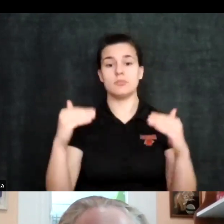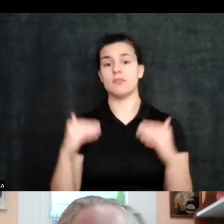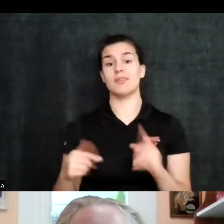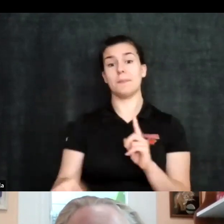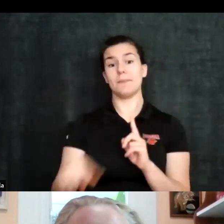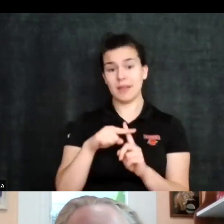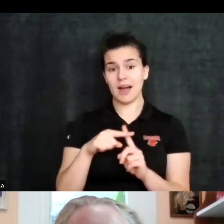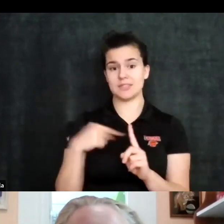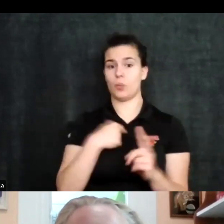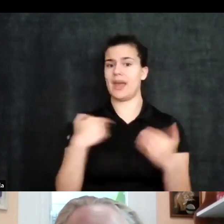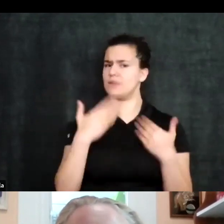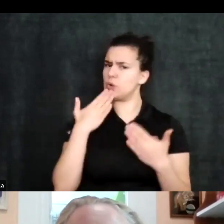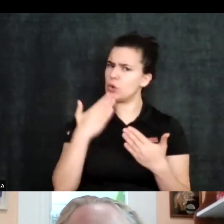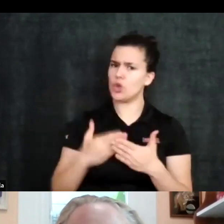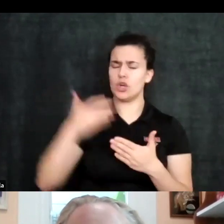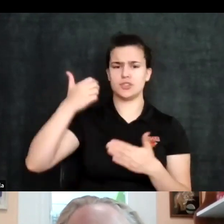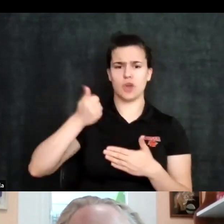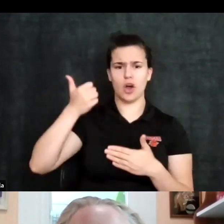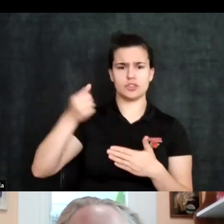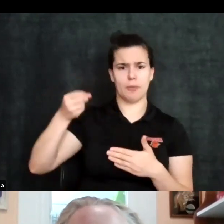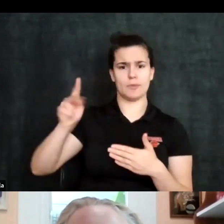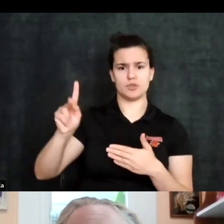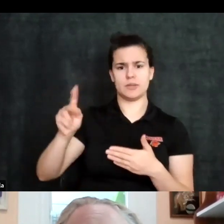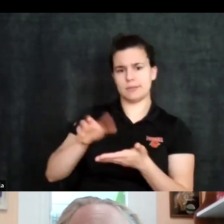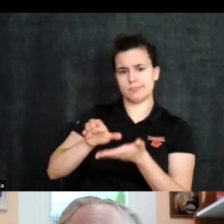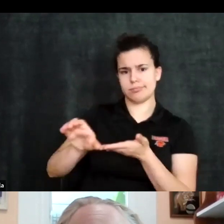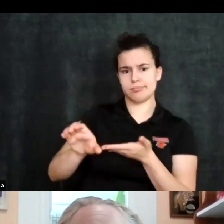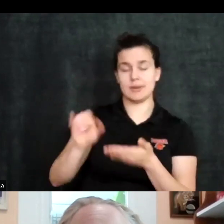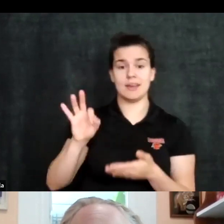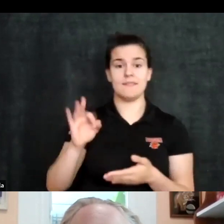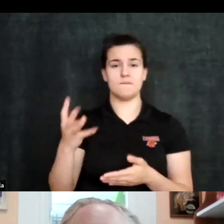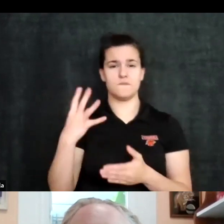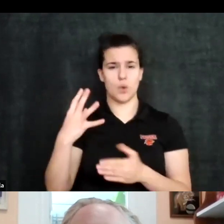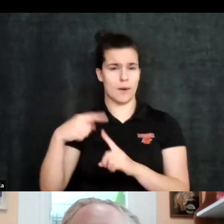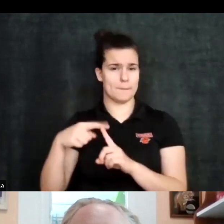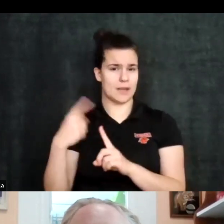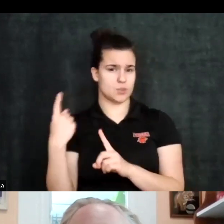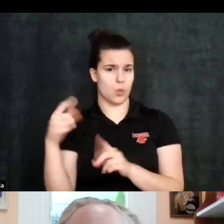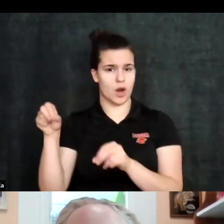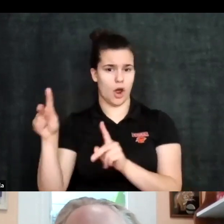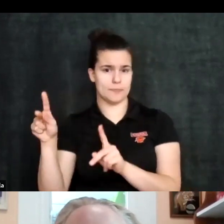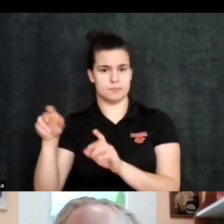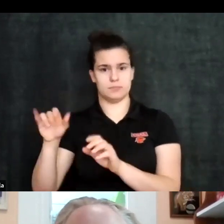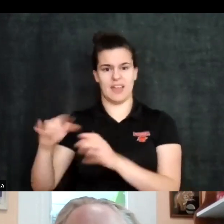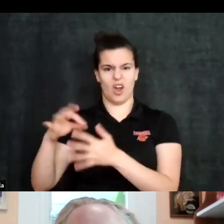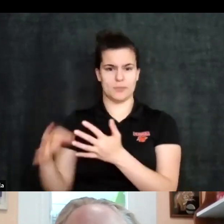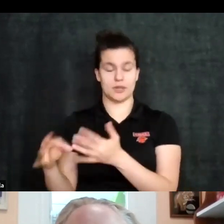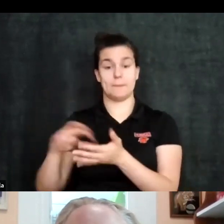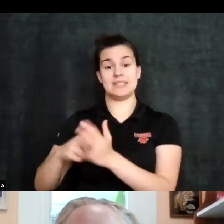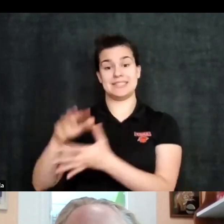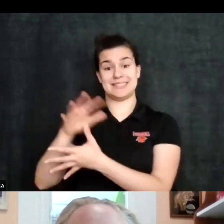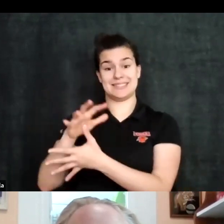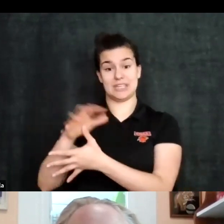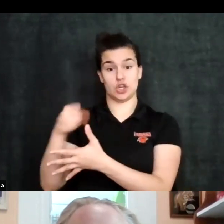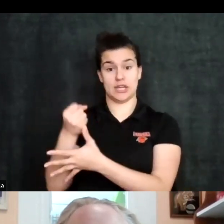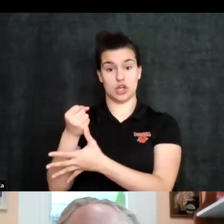really good scholarship opportunities if you want to do the 4+1 option, where your electives, your senior year,